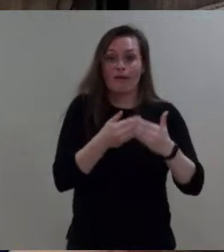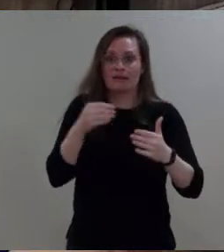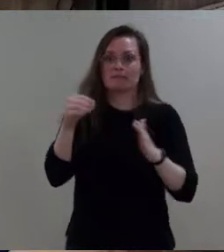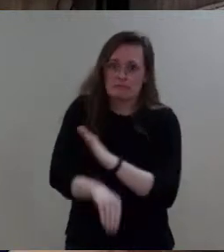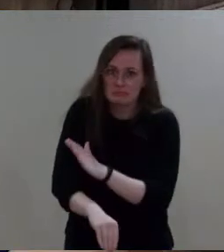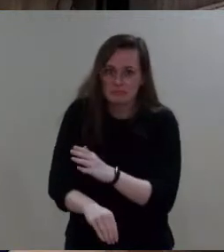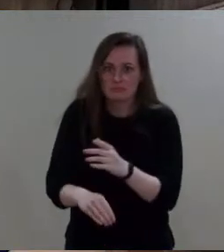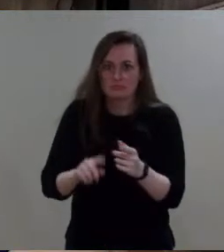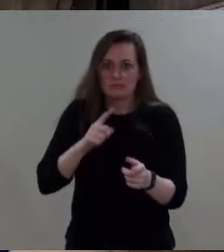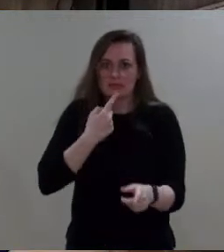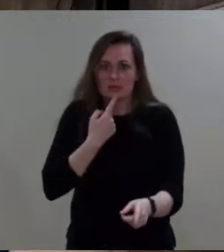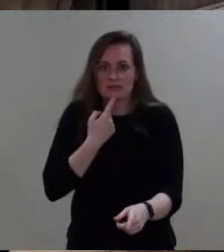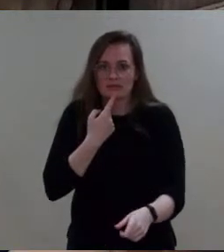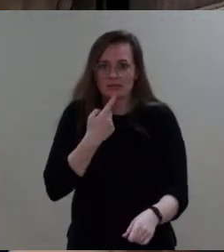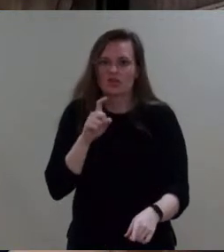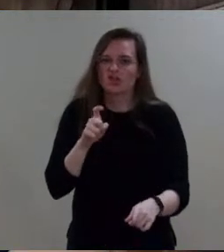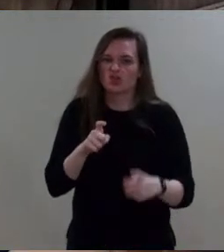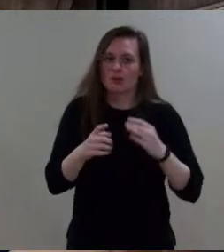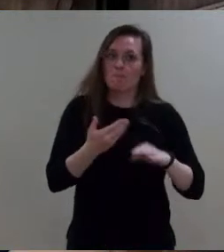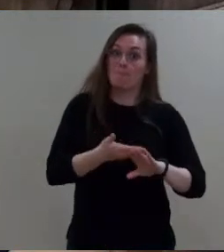it creates